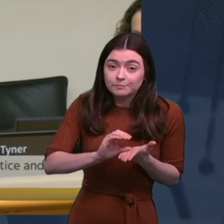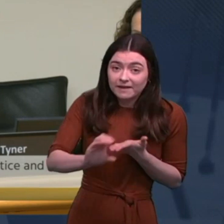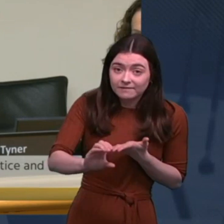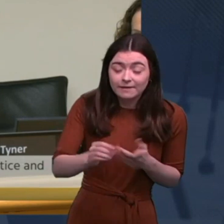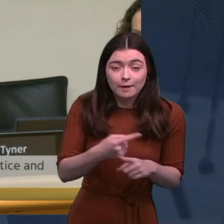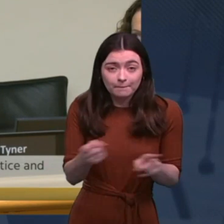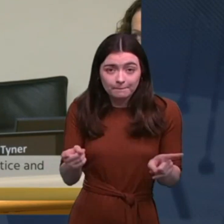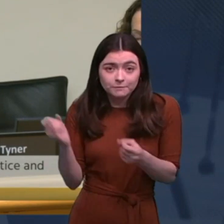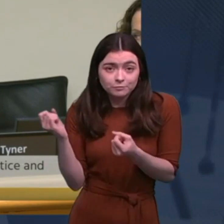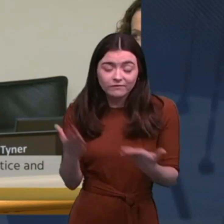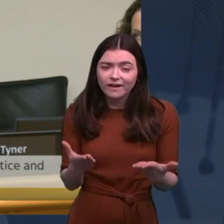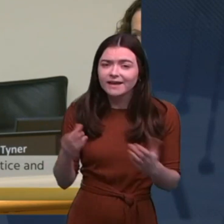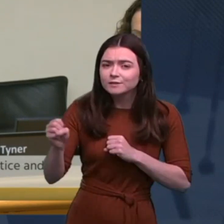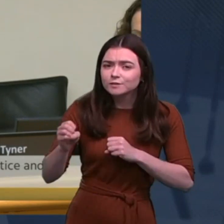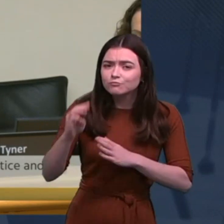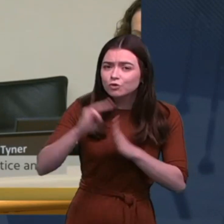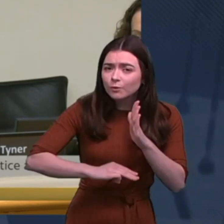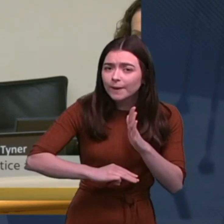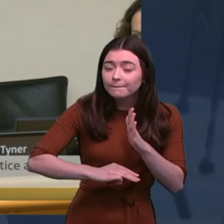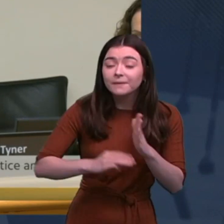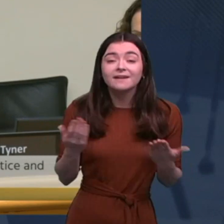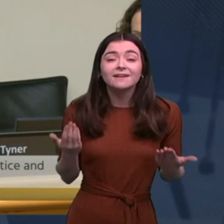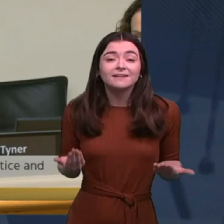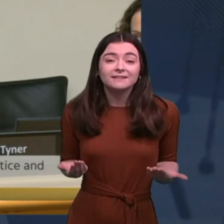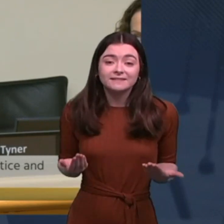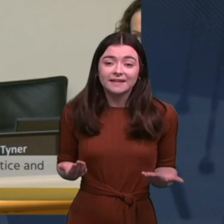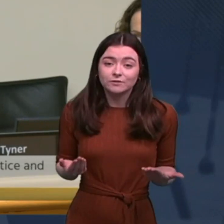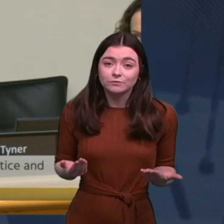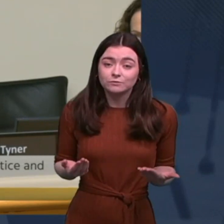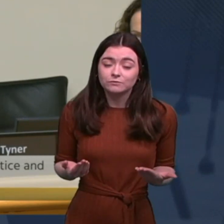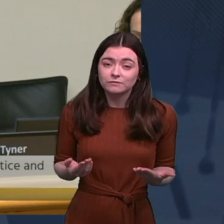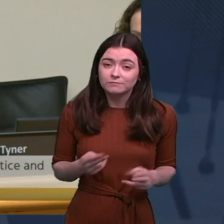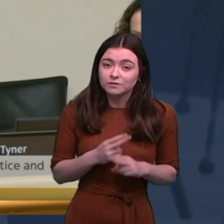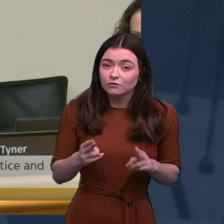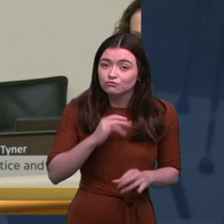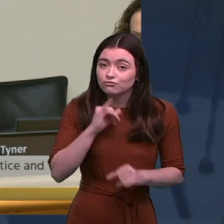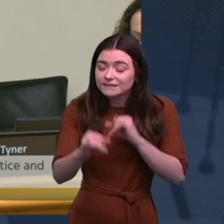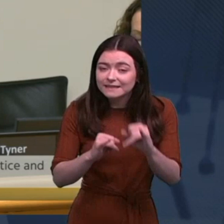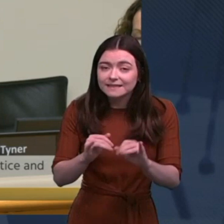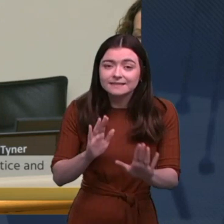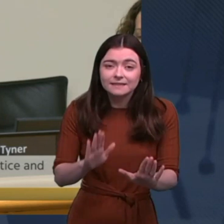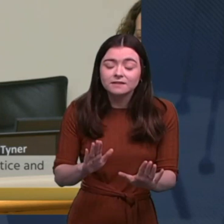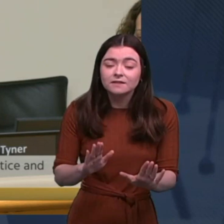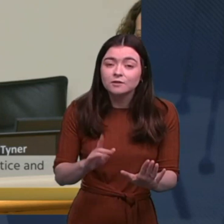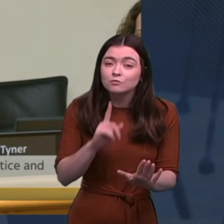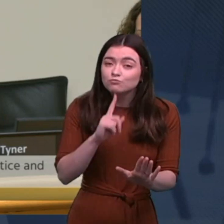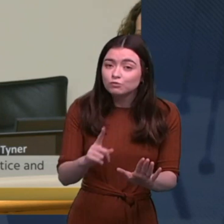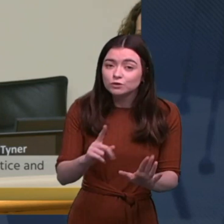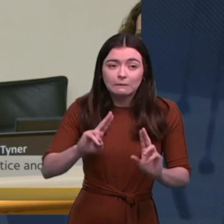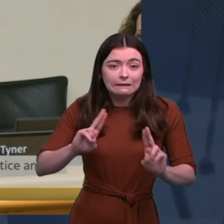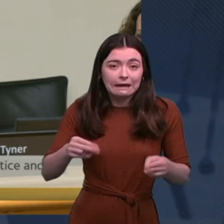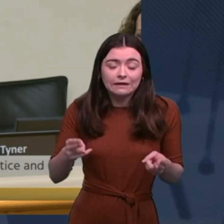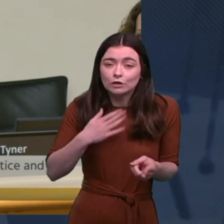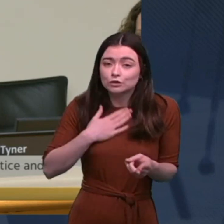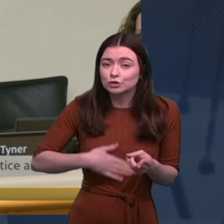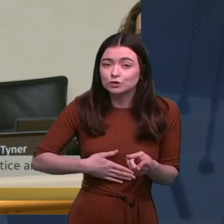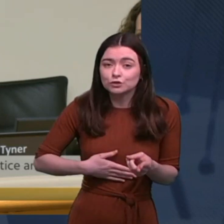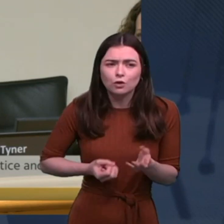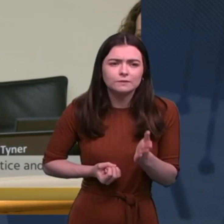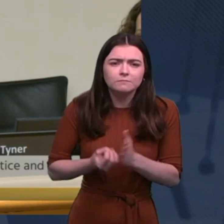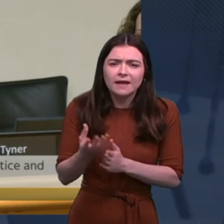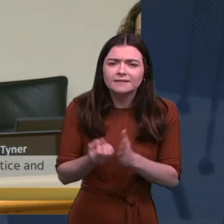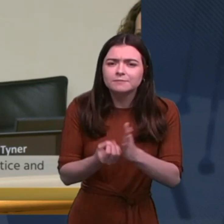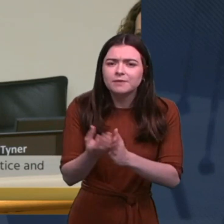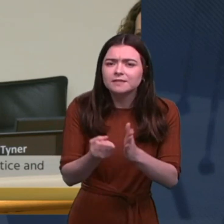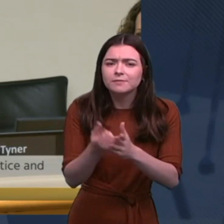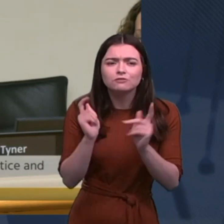to deliver the programmes. Now, it's not a churn and burn, and I do have an issue with this. We can't just throw money at, oh, let's get